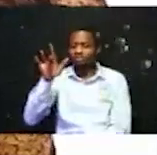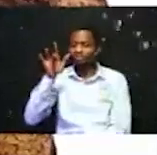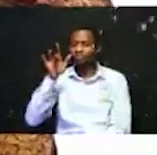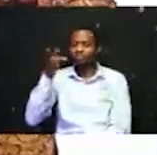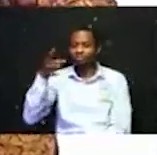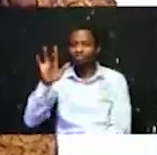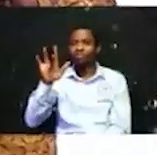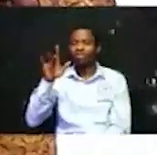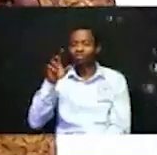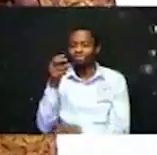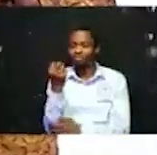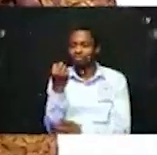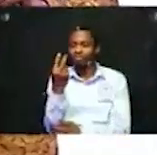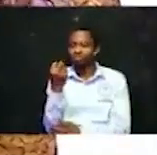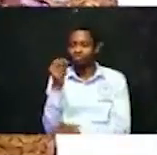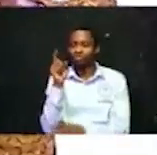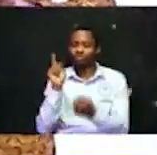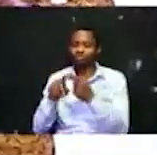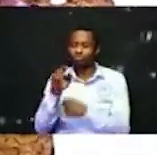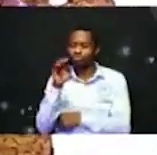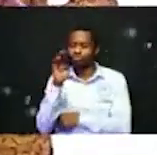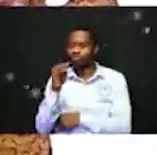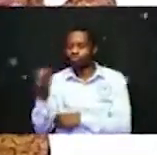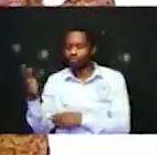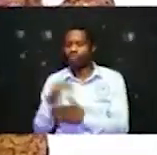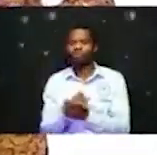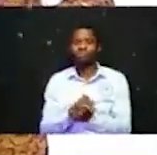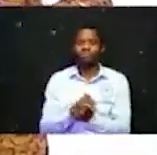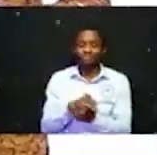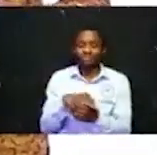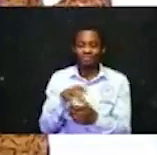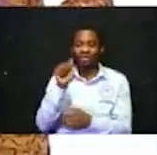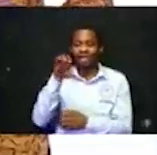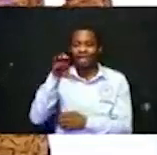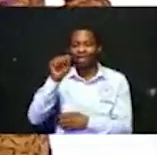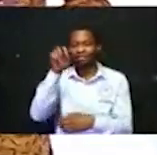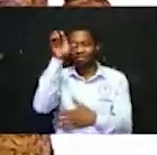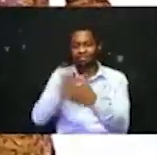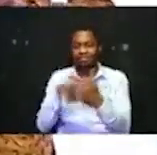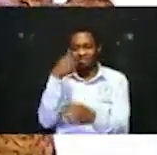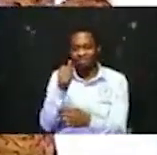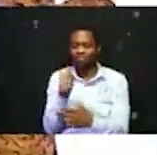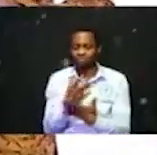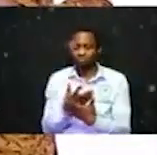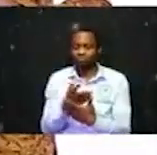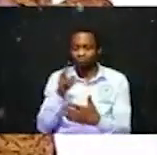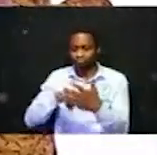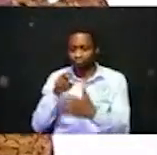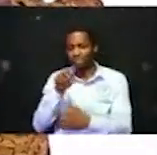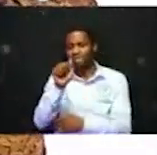14. I've interacted with Psalm 25 in this teaching. And Acts chapter 10 is talking about Cornelius. Let's read Acts chapter